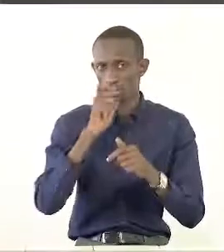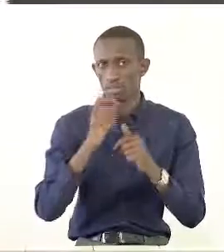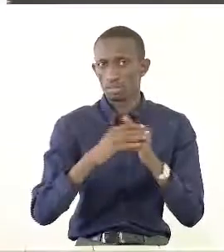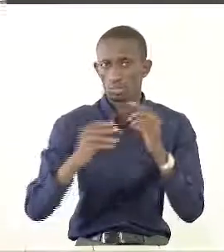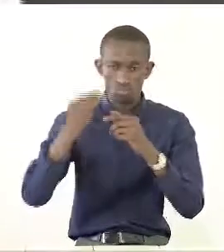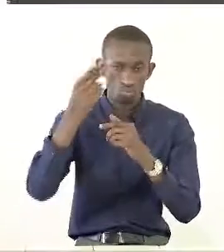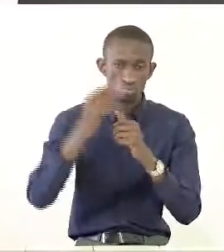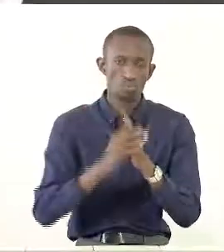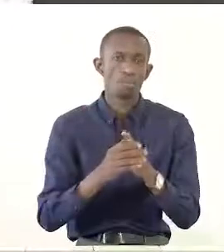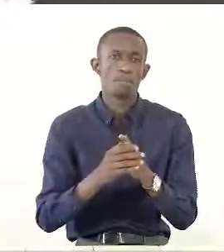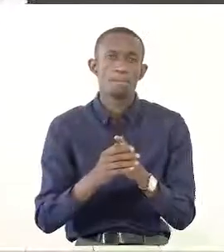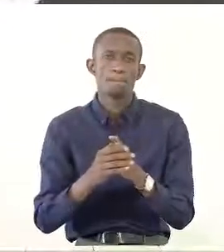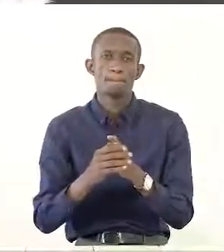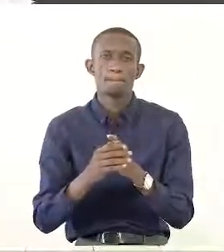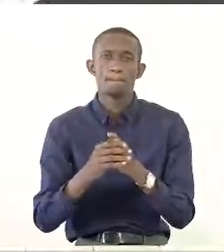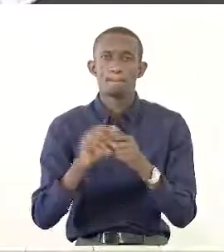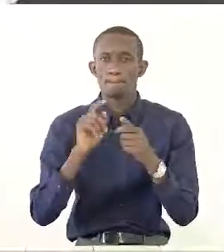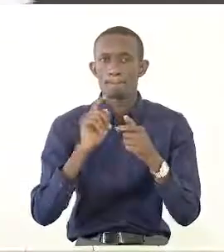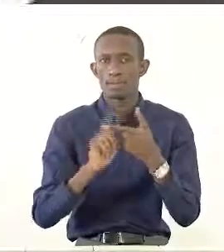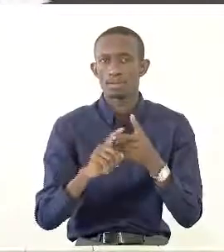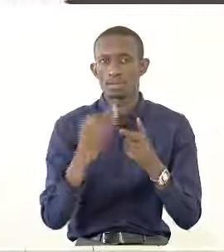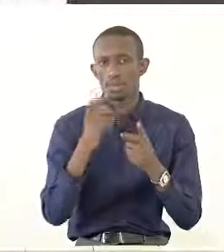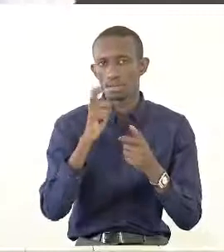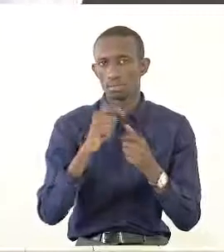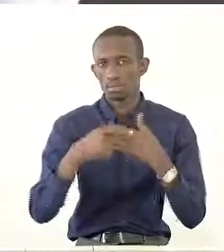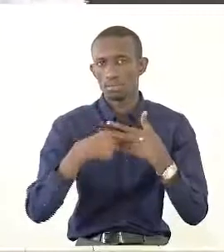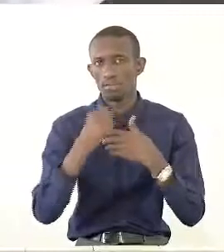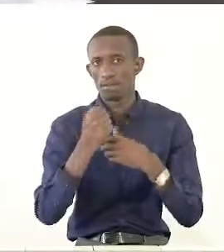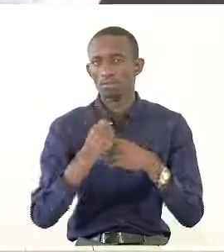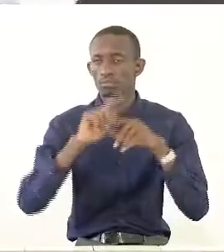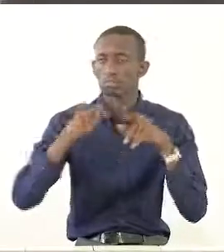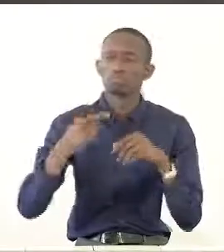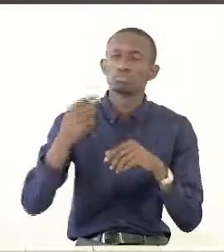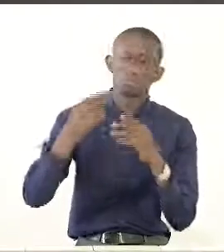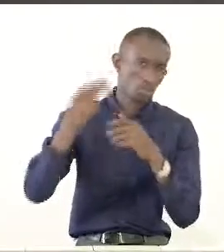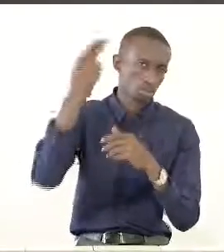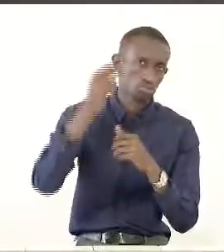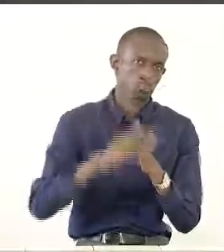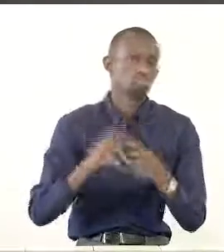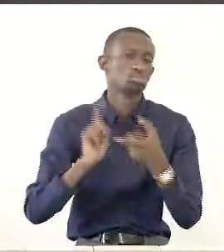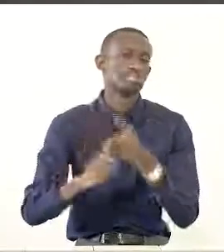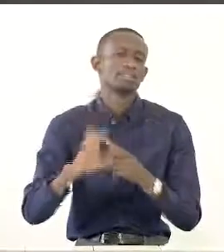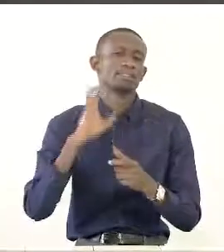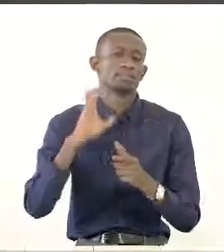plus 3x minus 5 raised to power 2, then plus c.